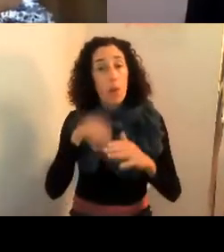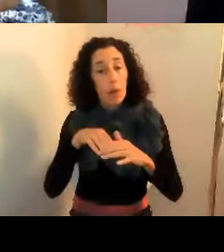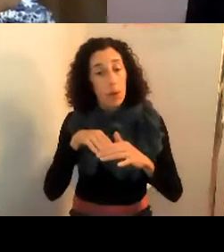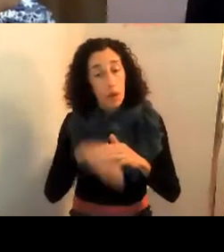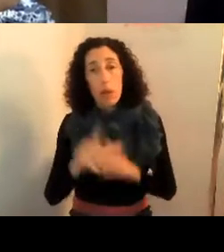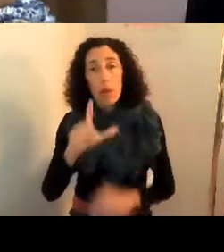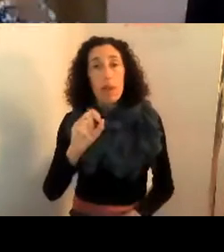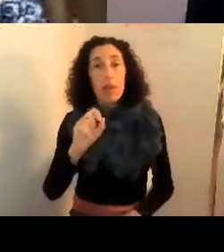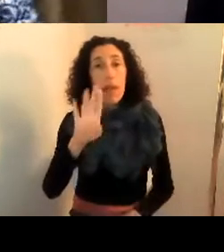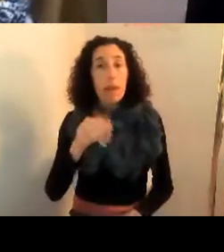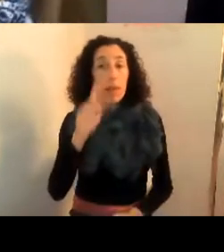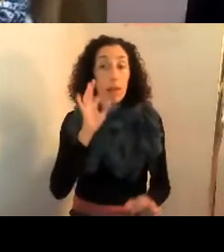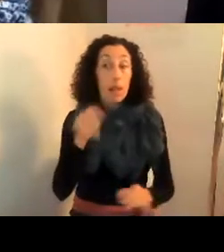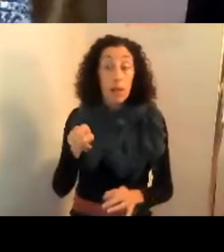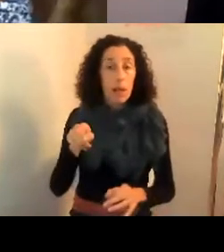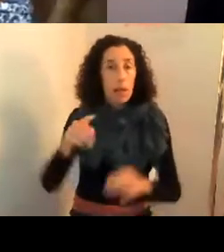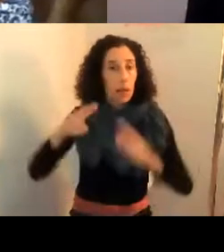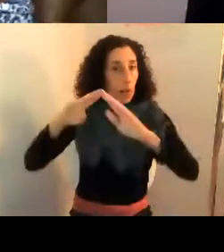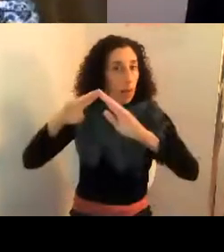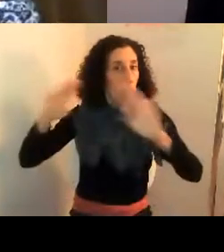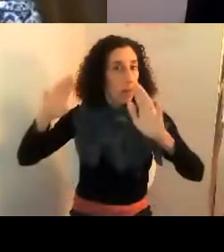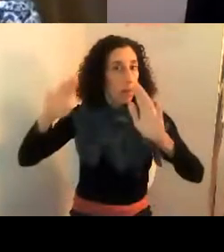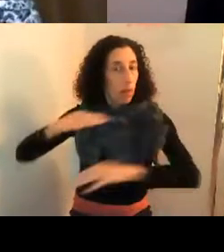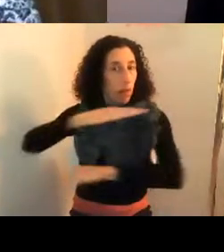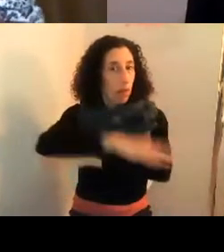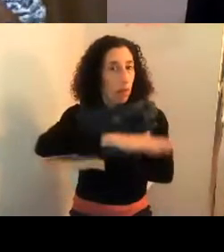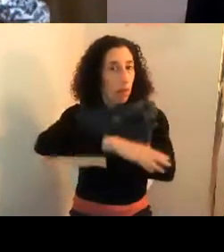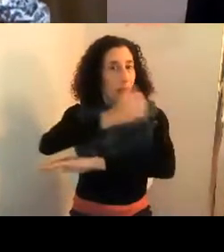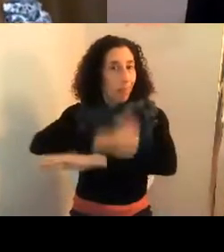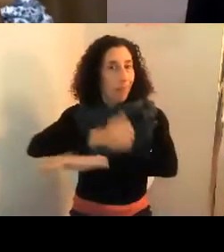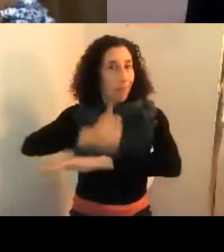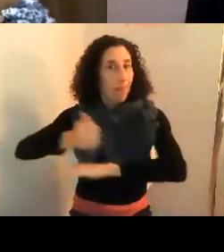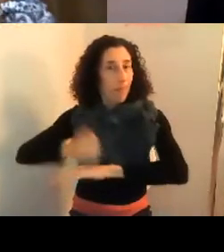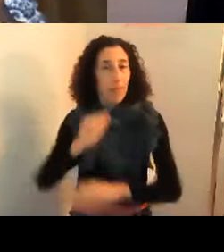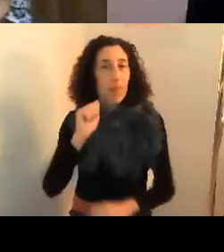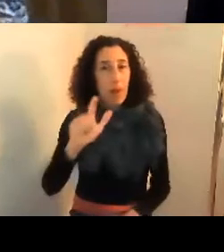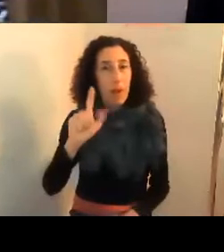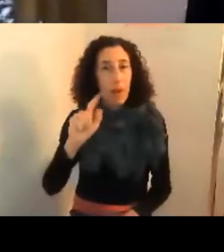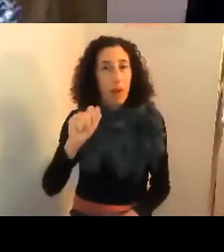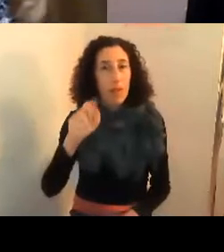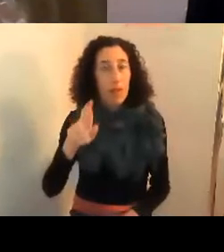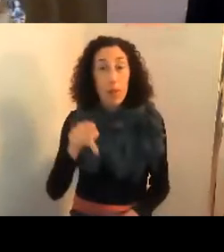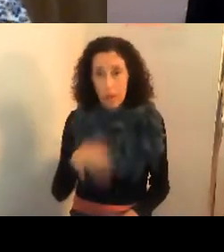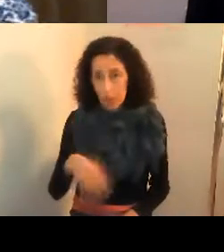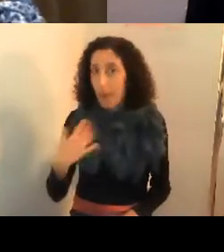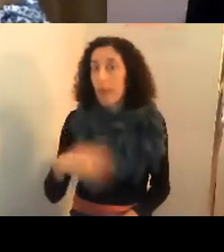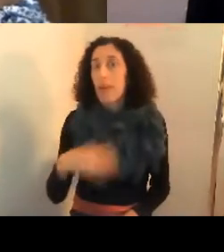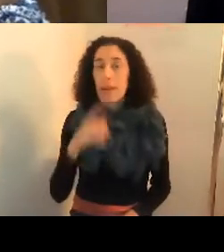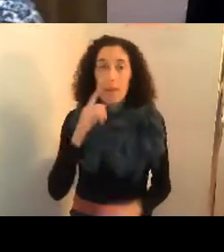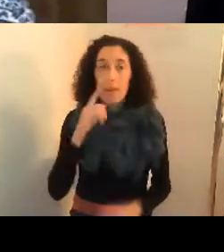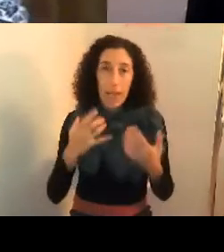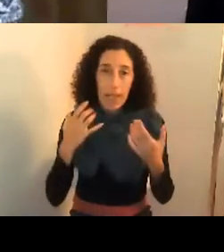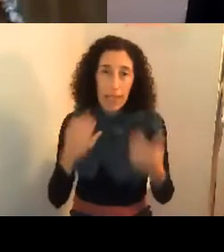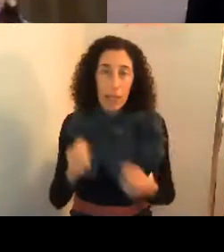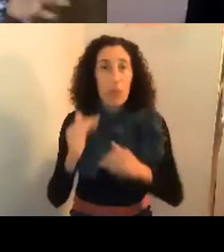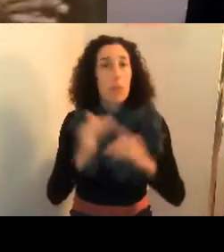of built space to hold space for our own healing. And so subversively, as you're learning